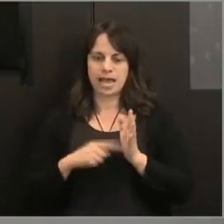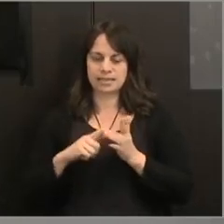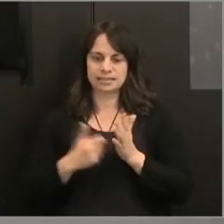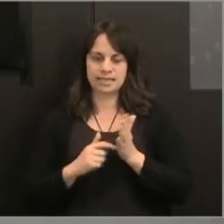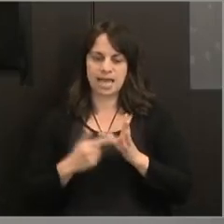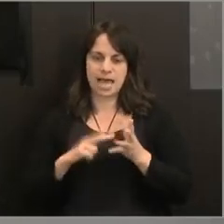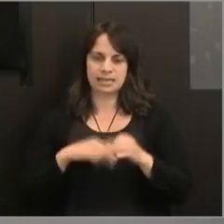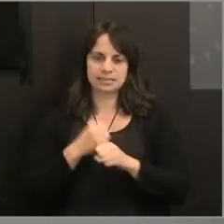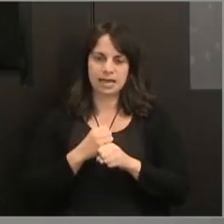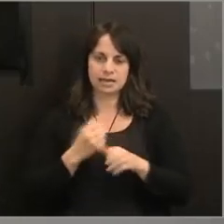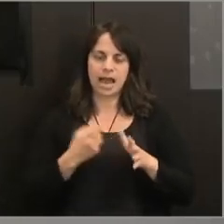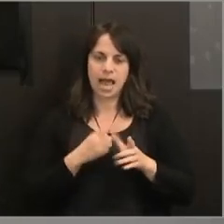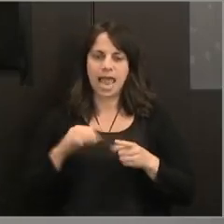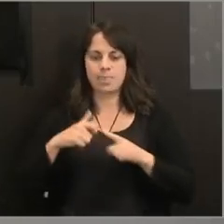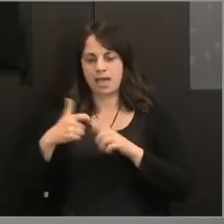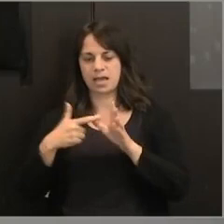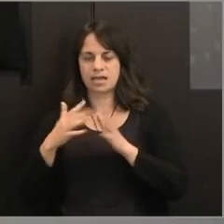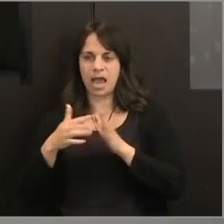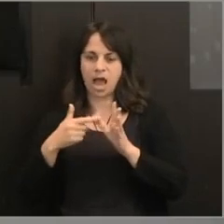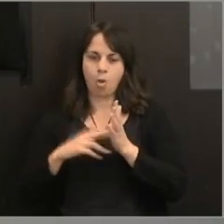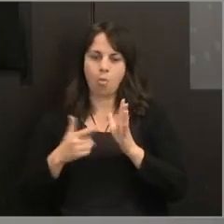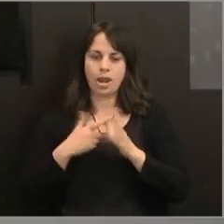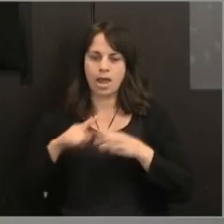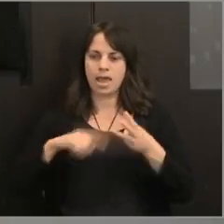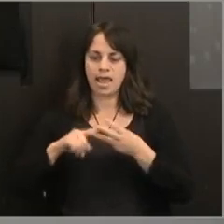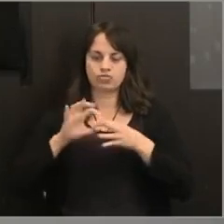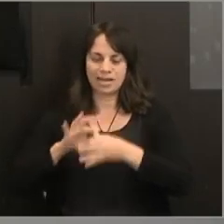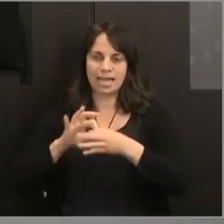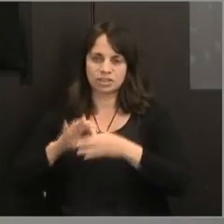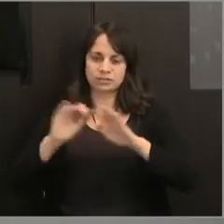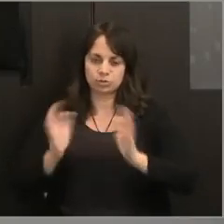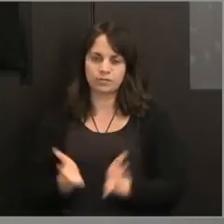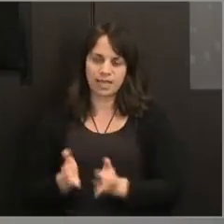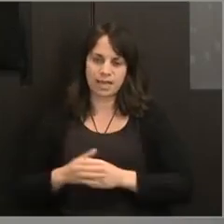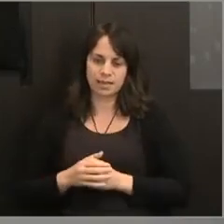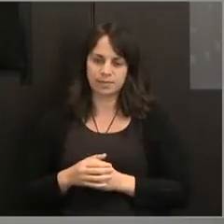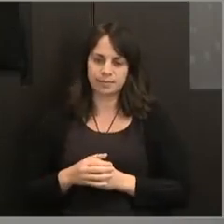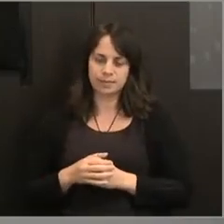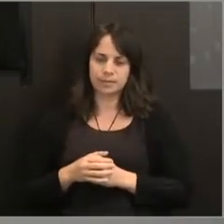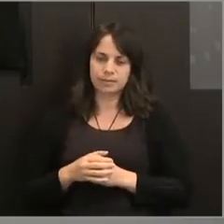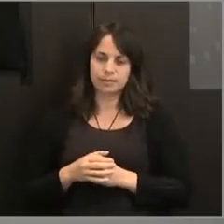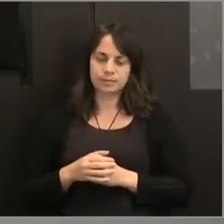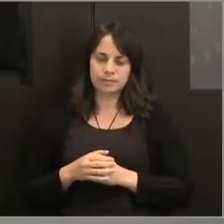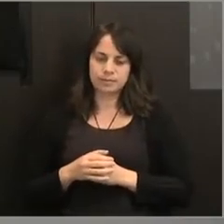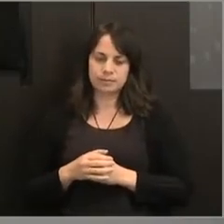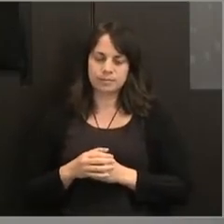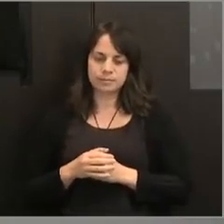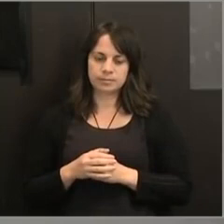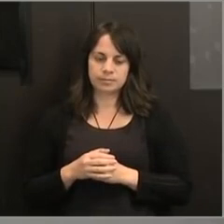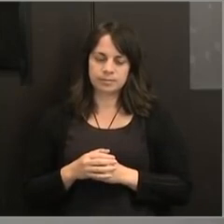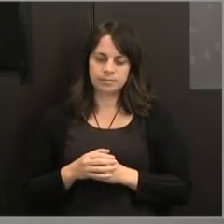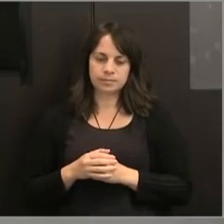sphere, and then what we called a relational sphere, where we would come